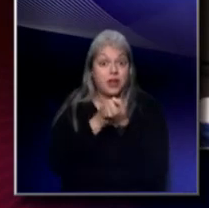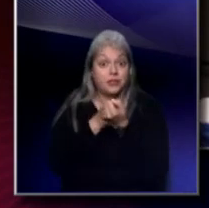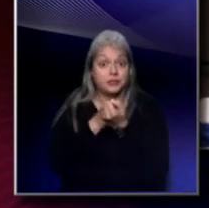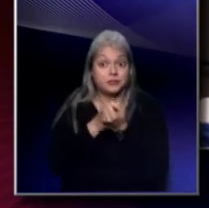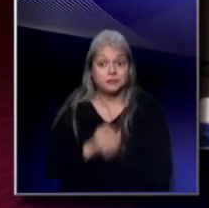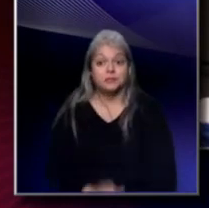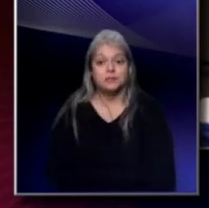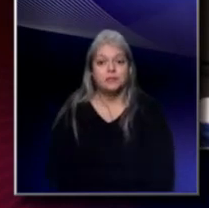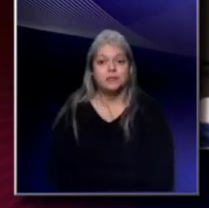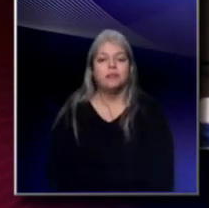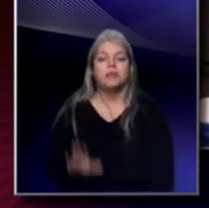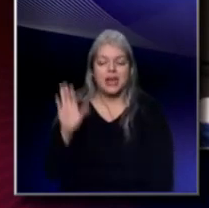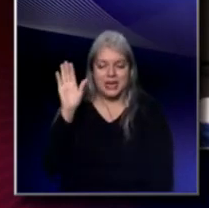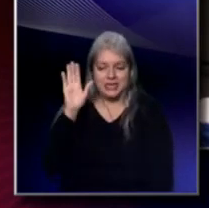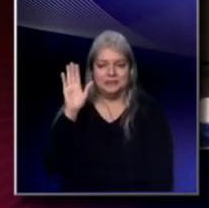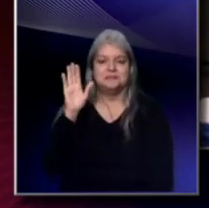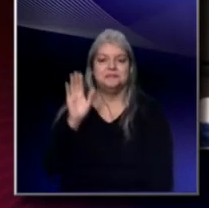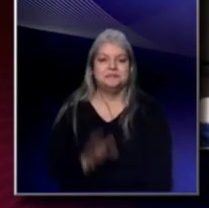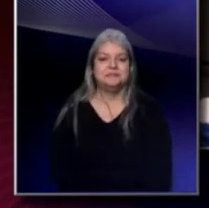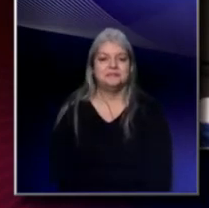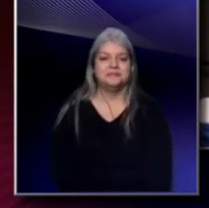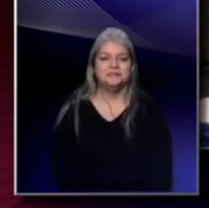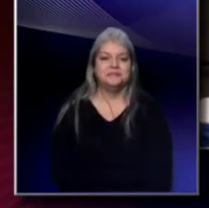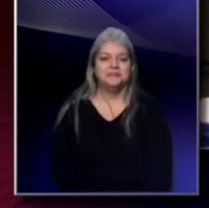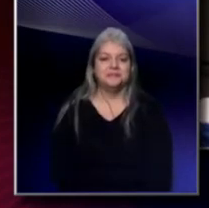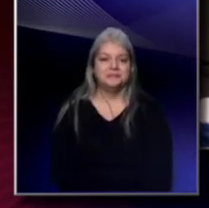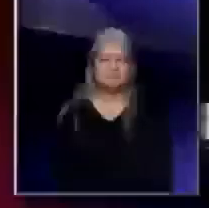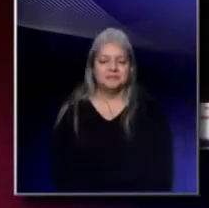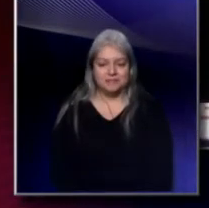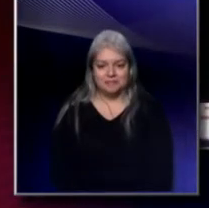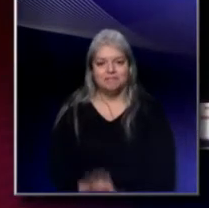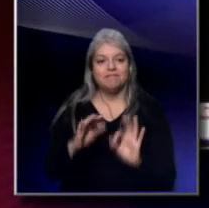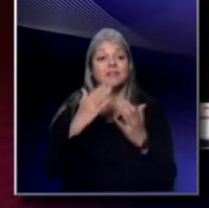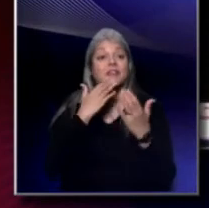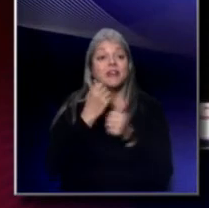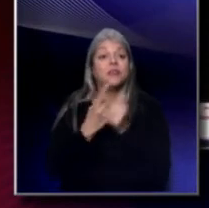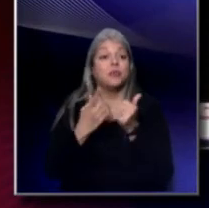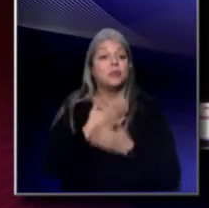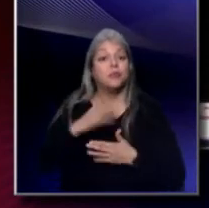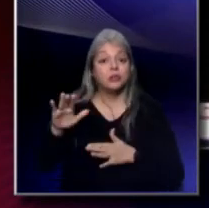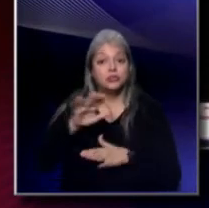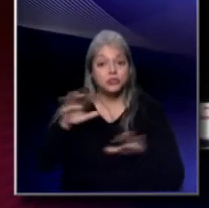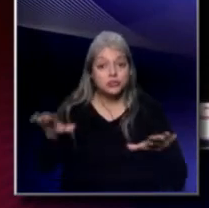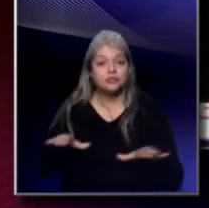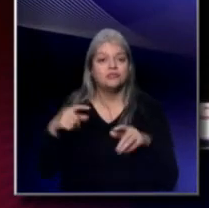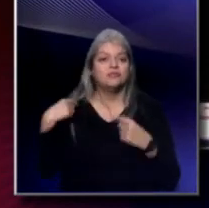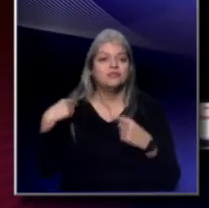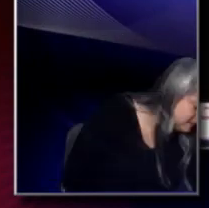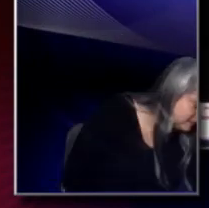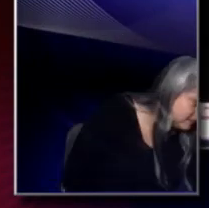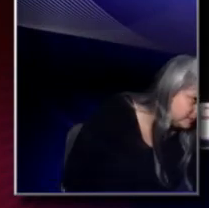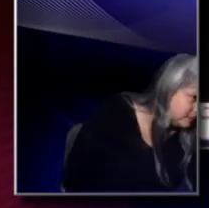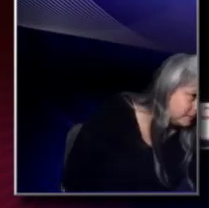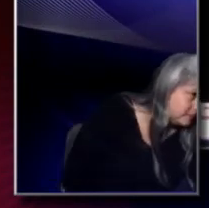Aye. Aye. Aye. Thank you, everybody. I appreciate your efforts and have a great evening.